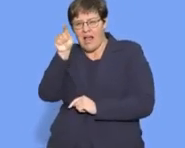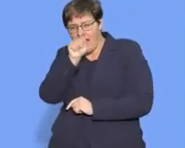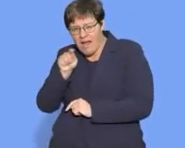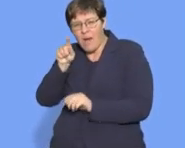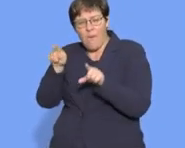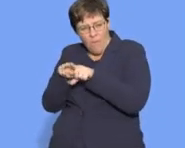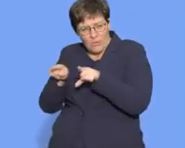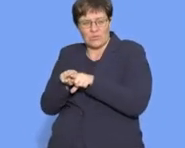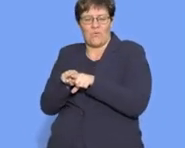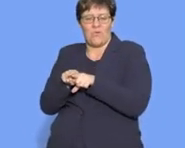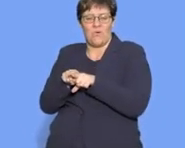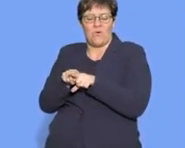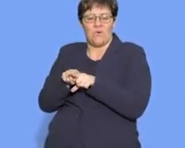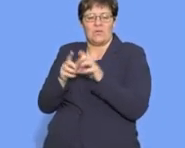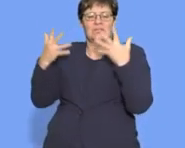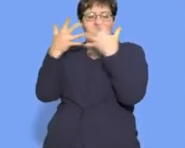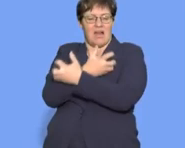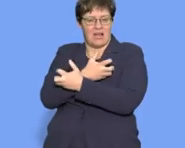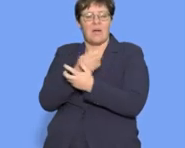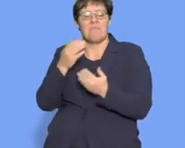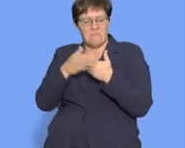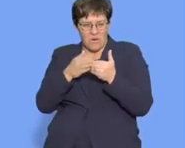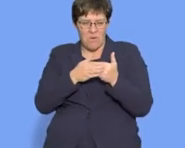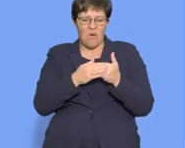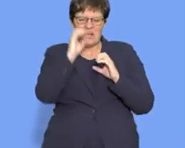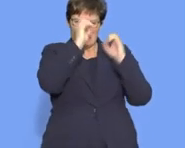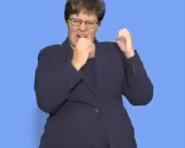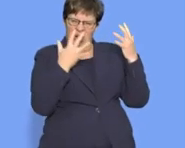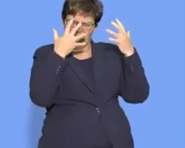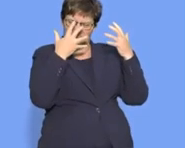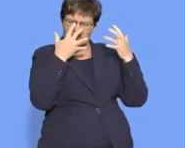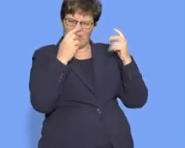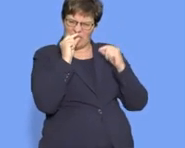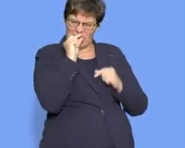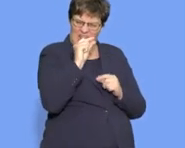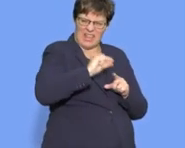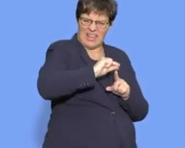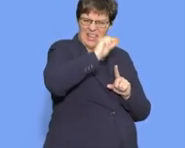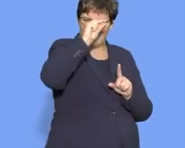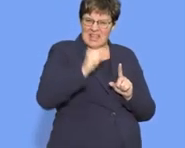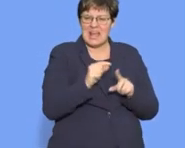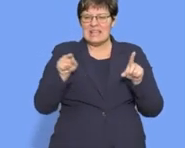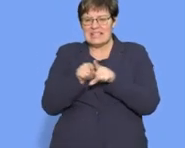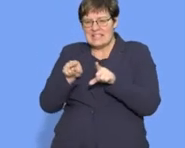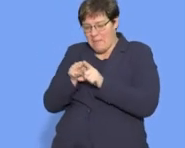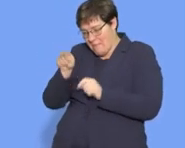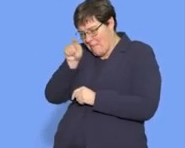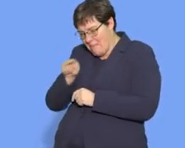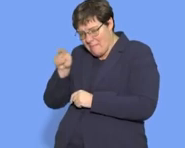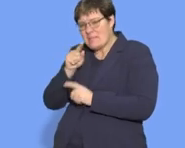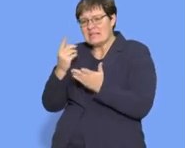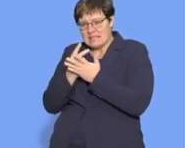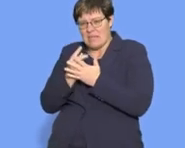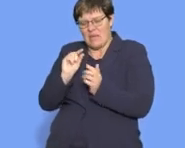those are cells with thick walls. If we look here, these cells also have thick